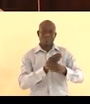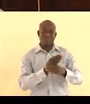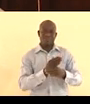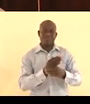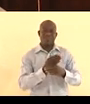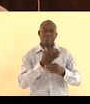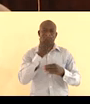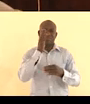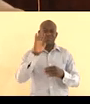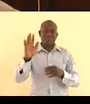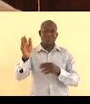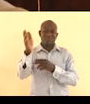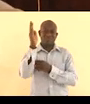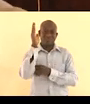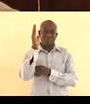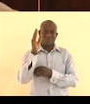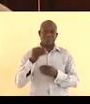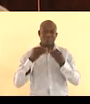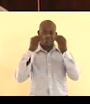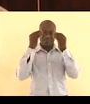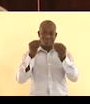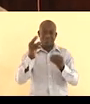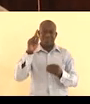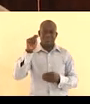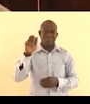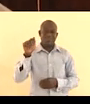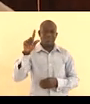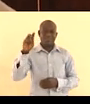altifying their God-given talents.